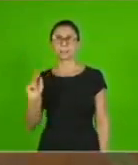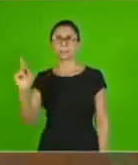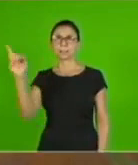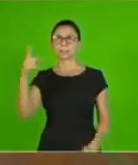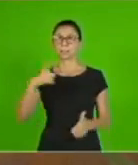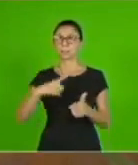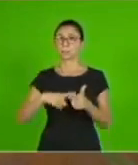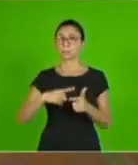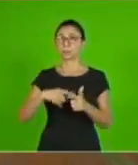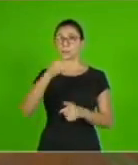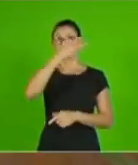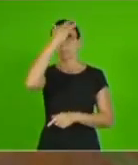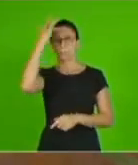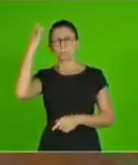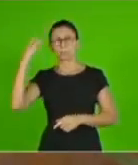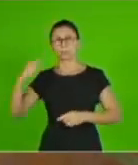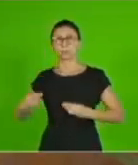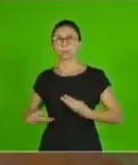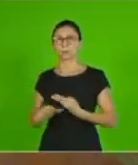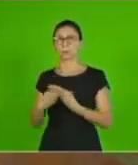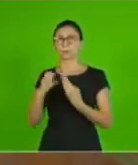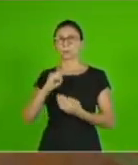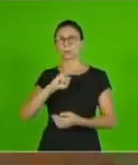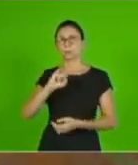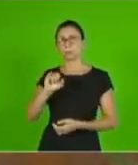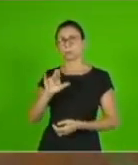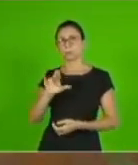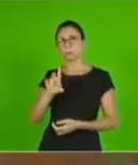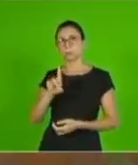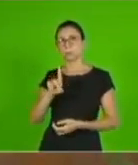in eternity. We can't be worrying